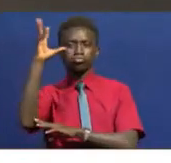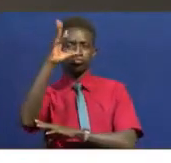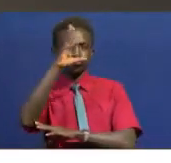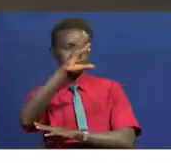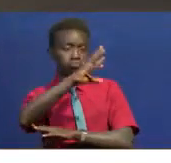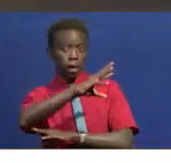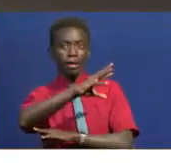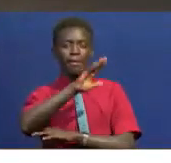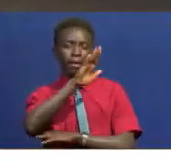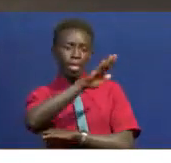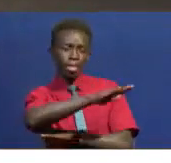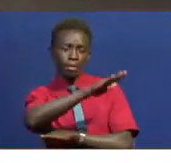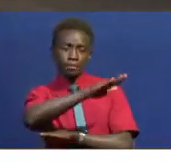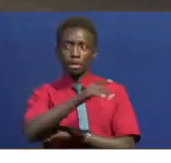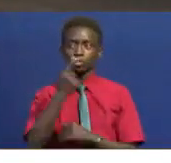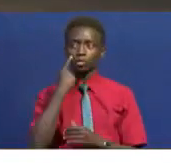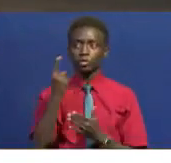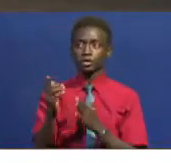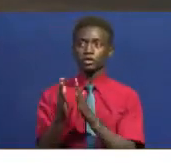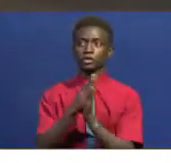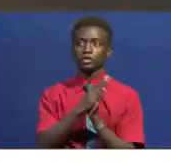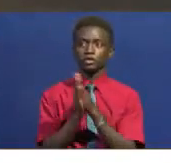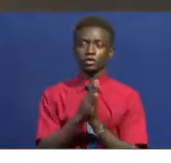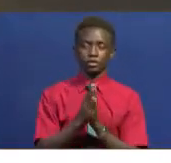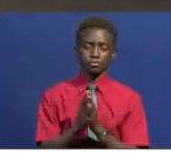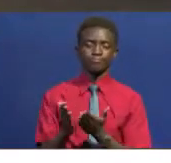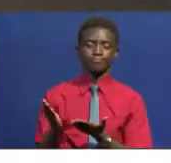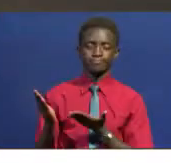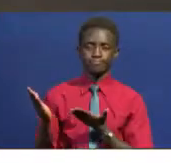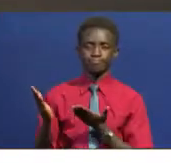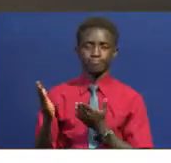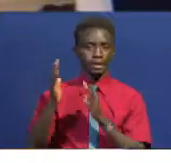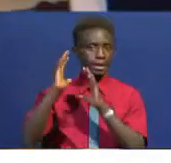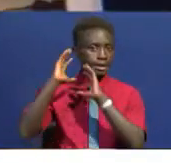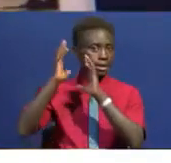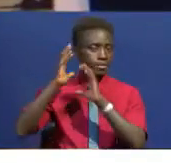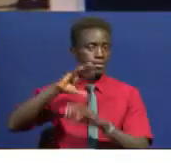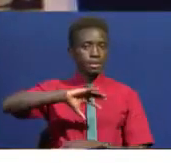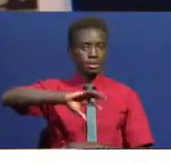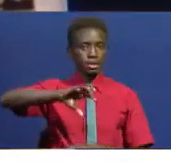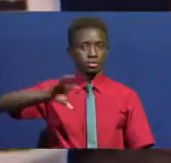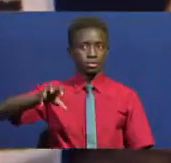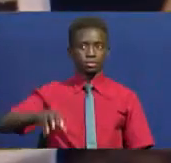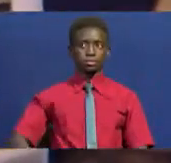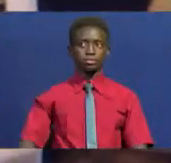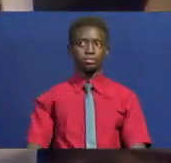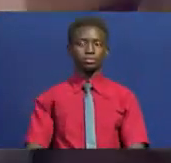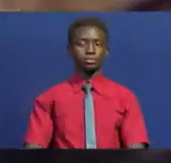Chuma Udin, Magical Scenes in the county of Kilifi.